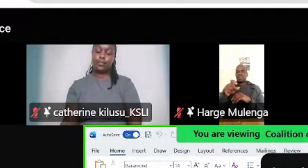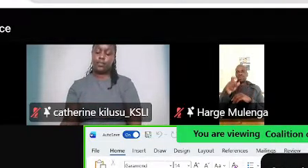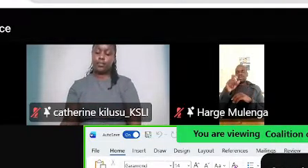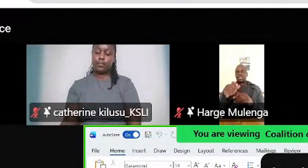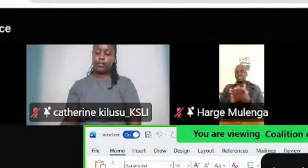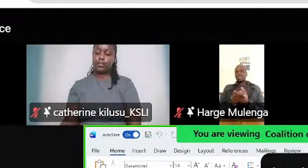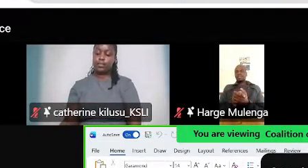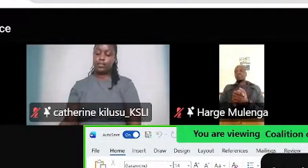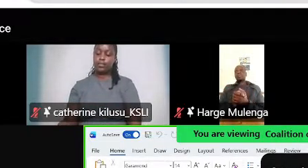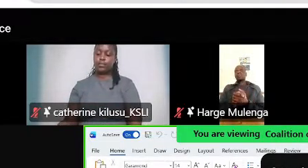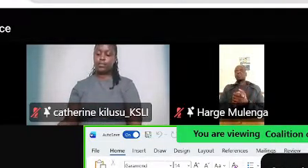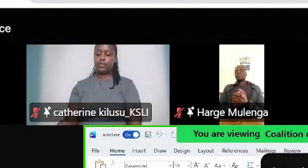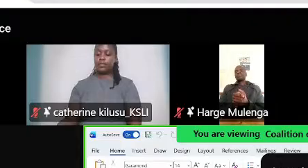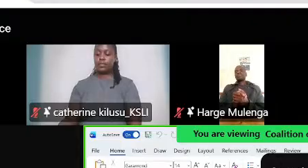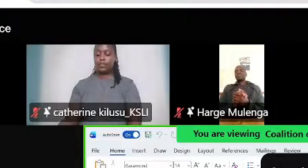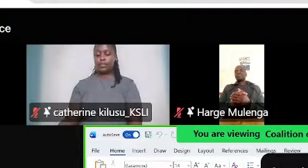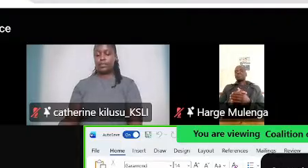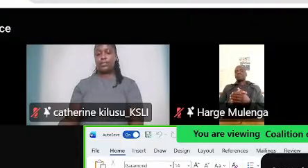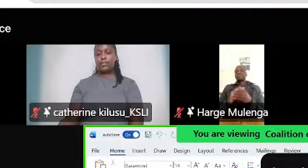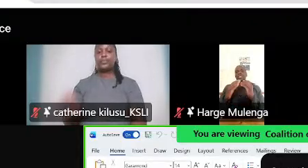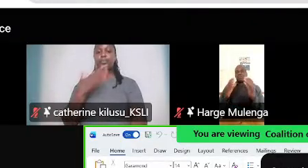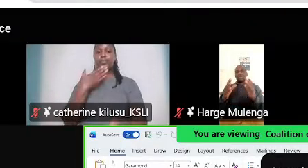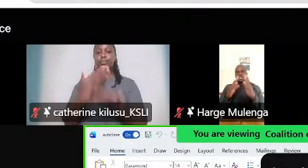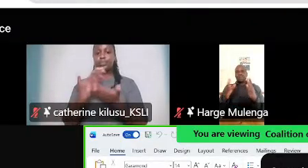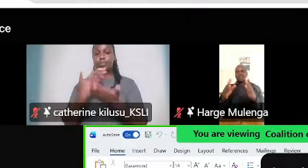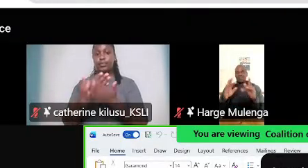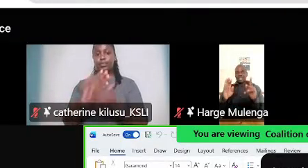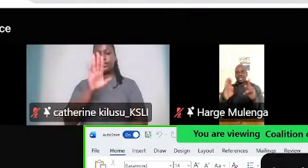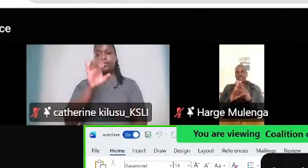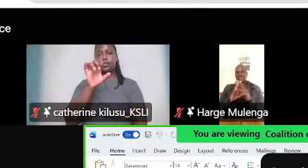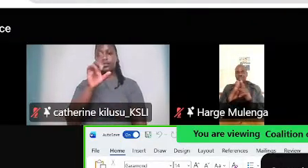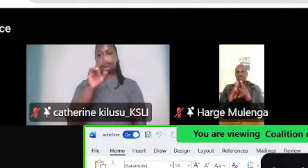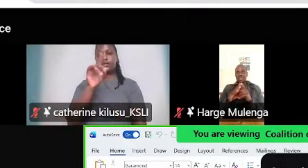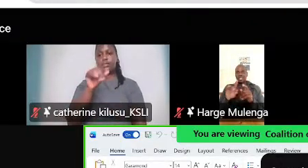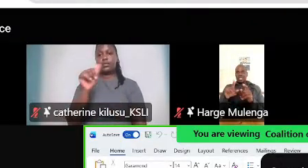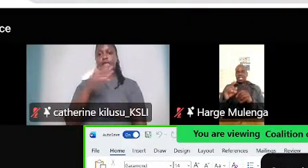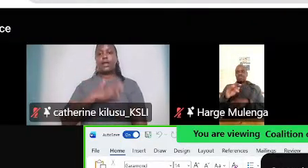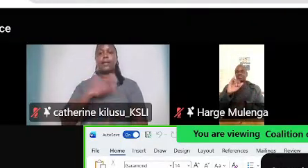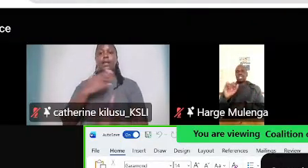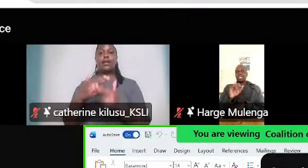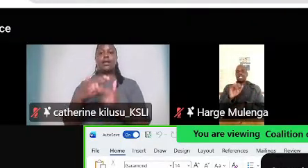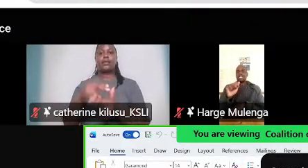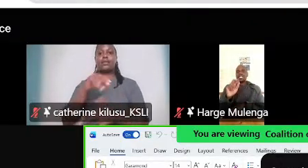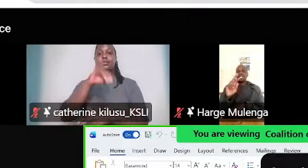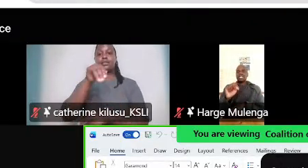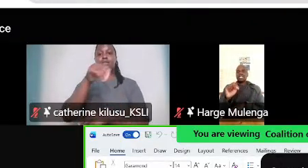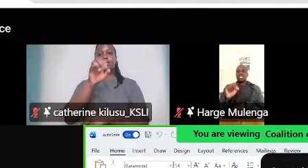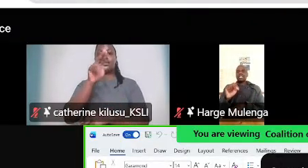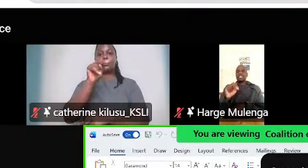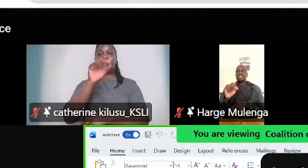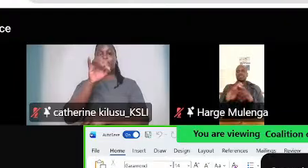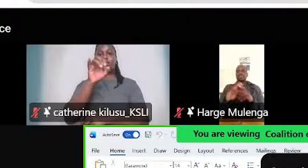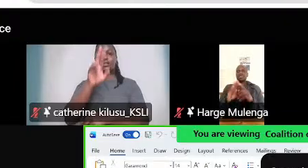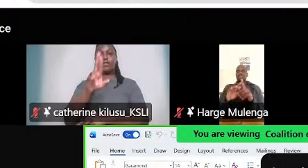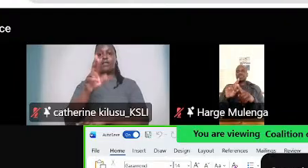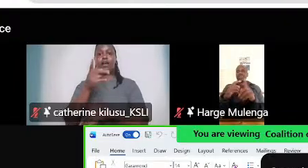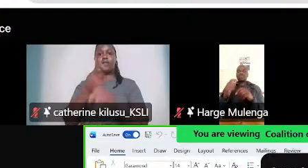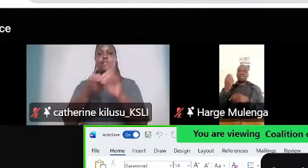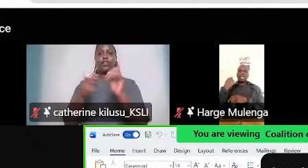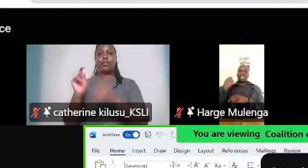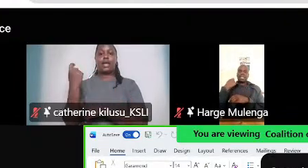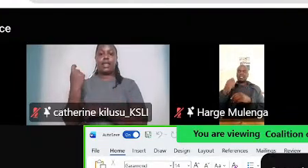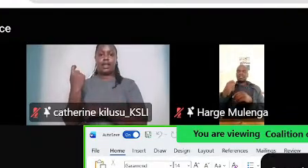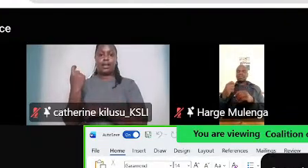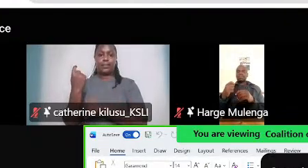Thank you so much, Belinda. My name is Jennifer Wairimu. Colleagues, I'm from Kenya, Nairobi. I am the